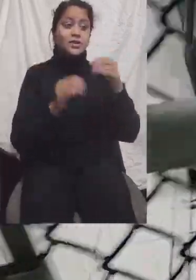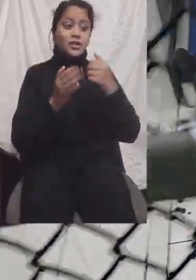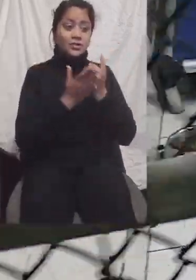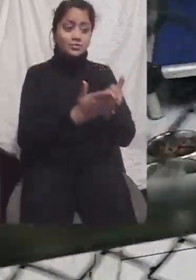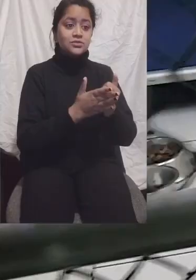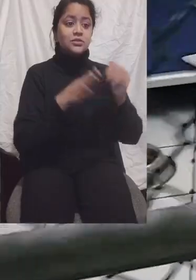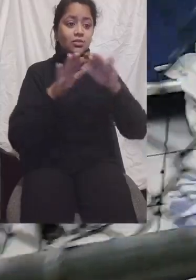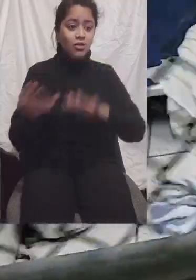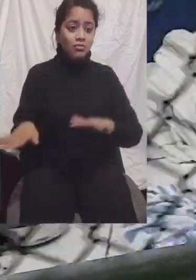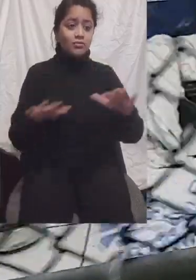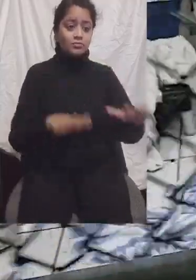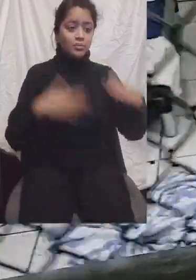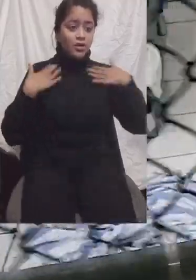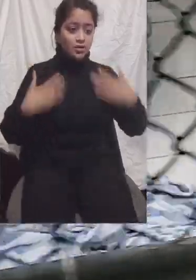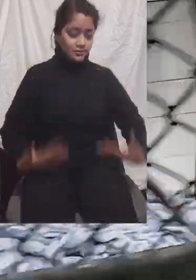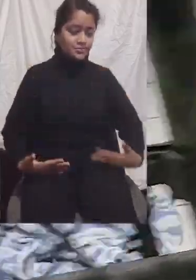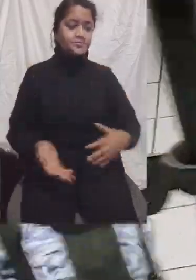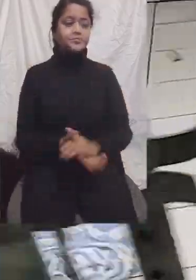Calm down.